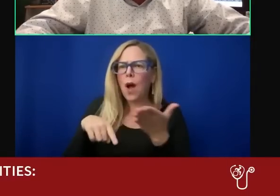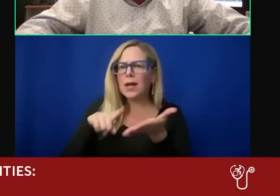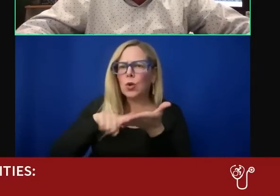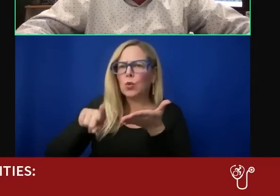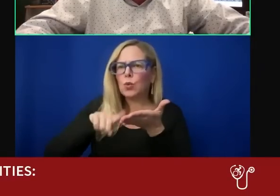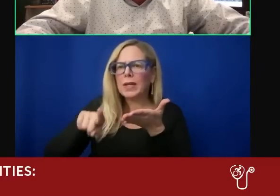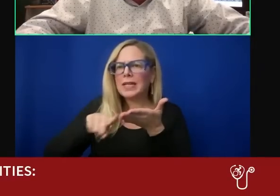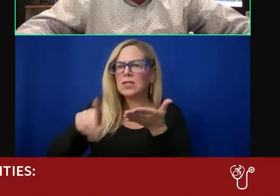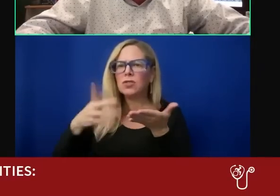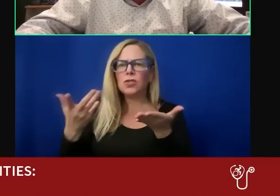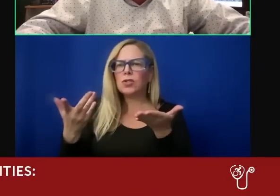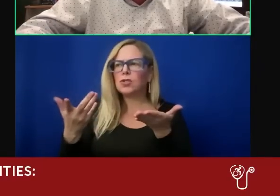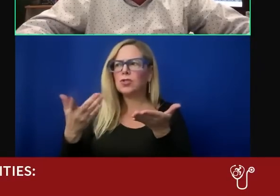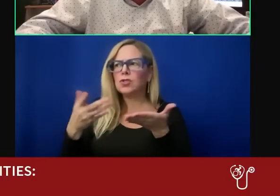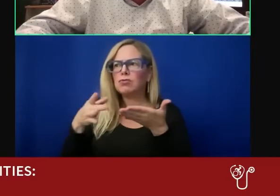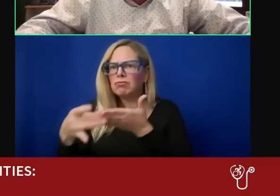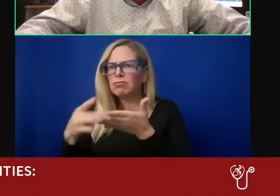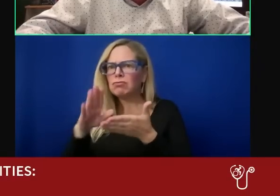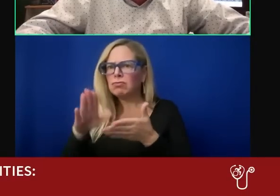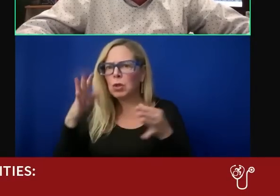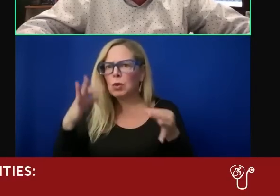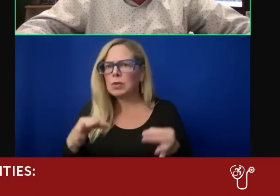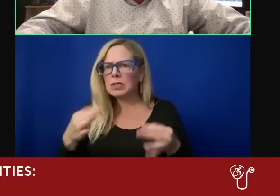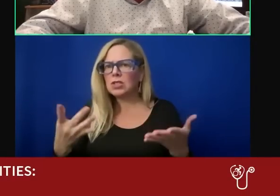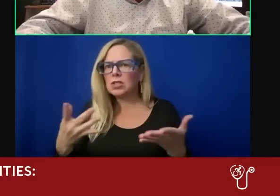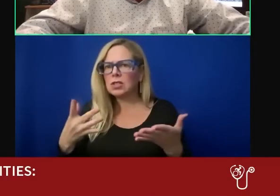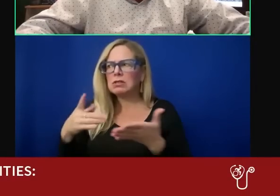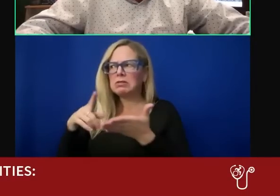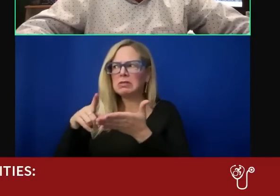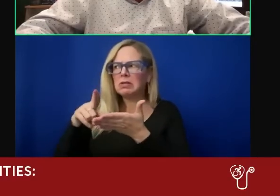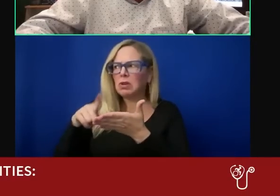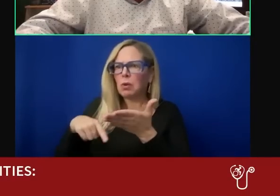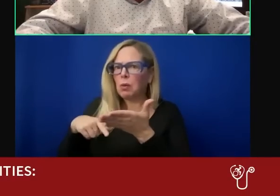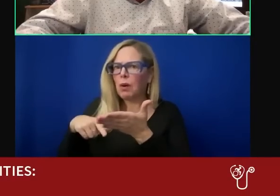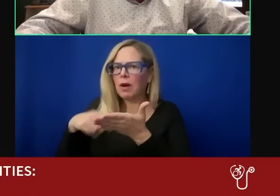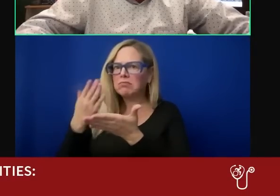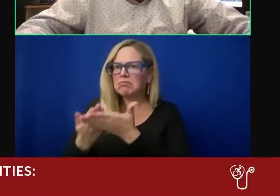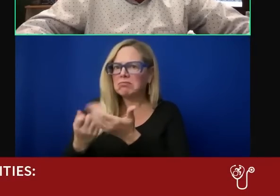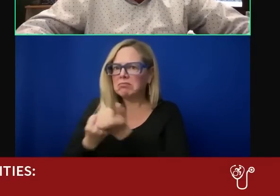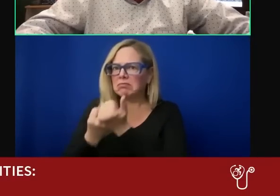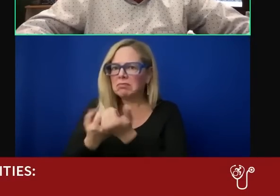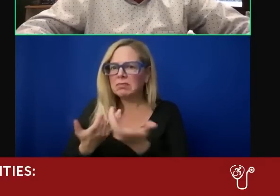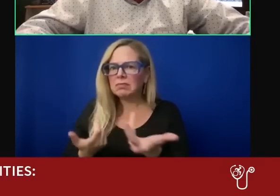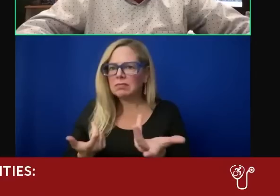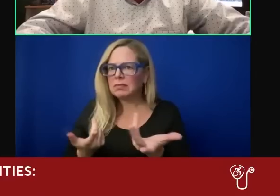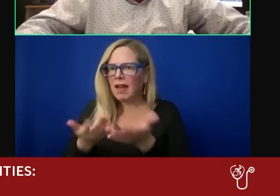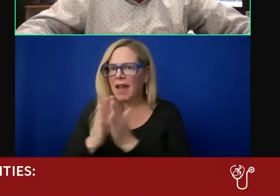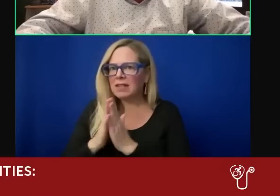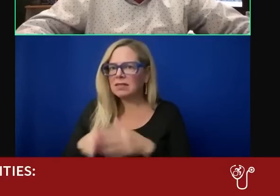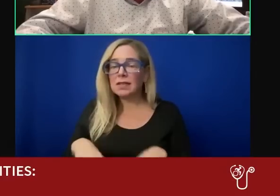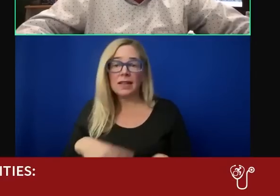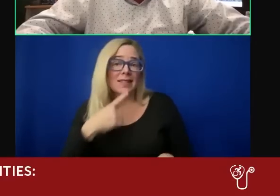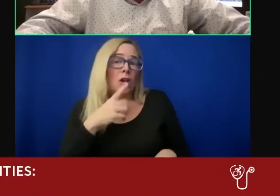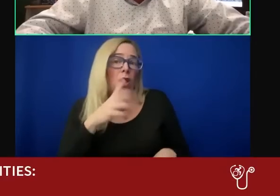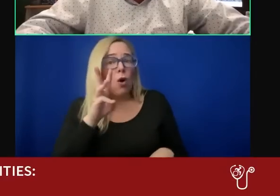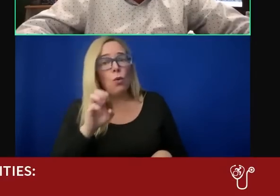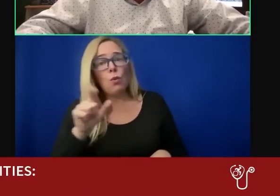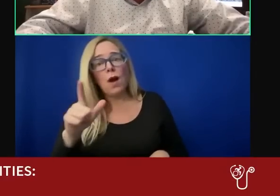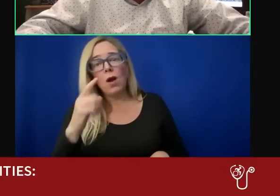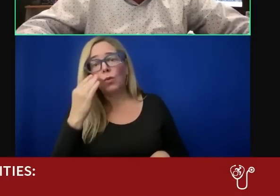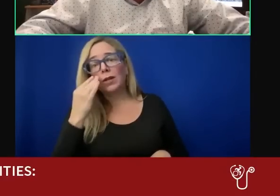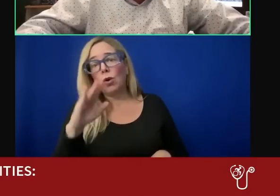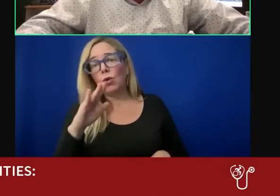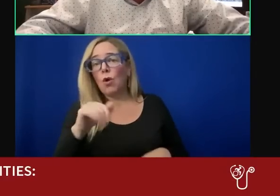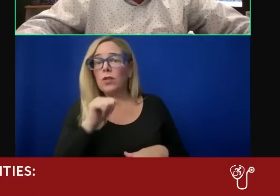is backing up what you're suggesting here. And I was told, well, we just don't know. There's not any research